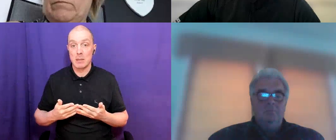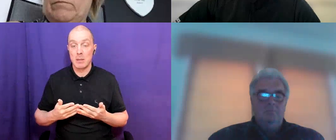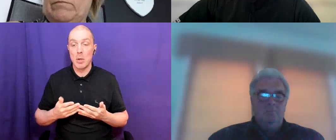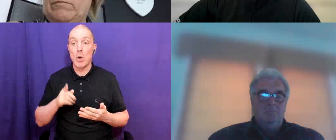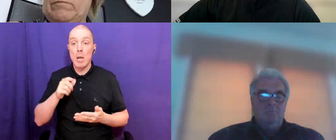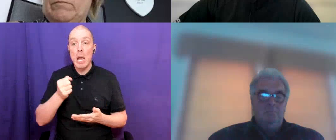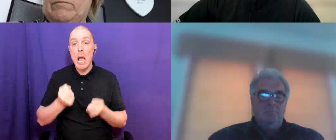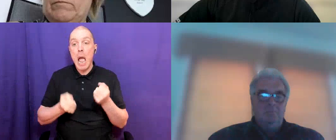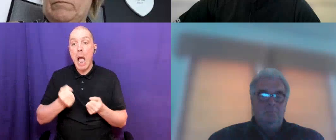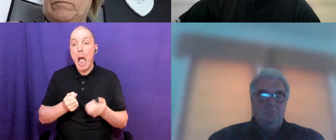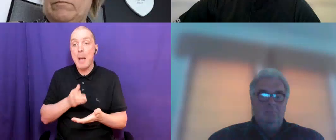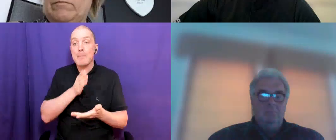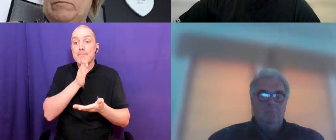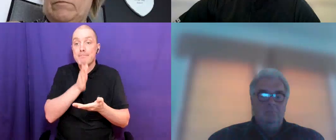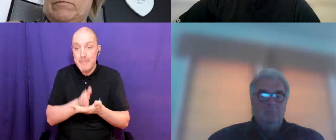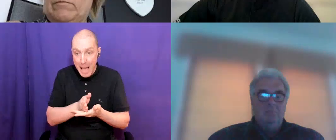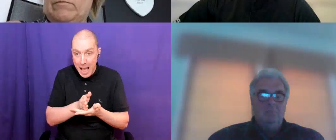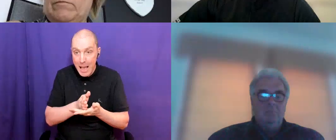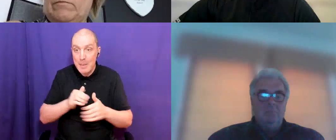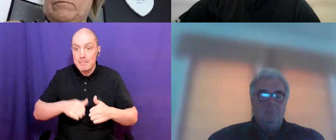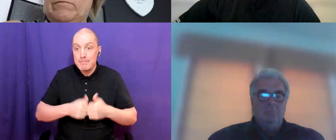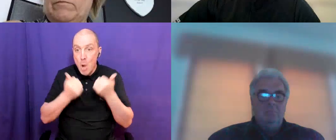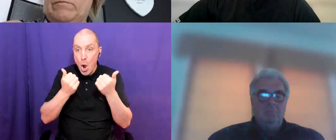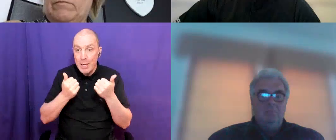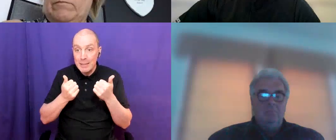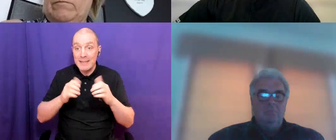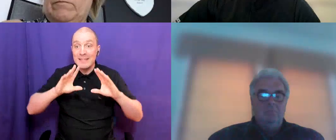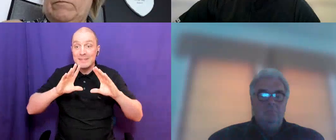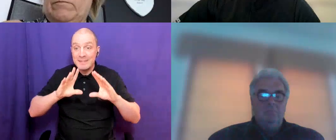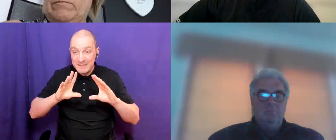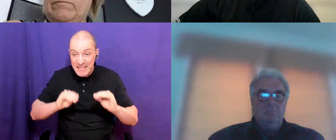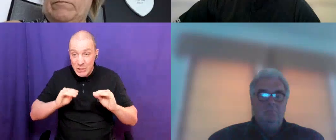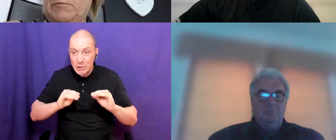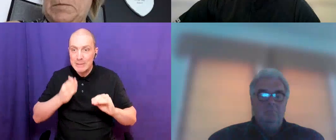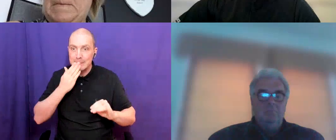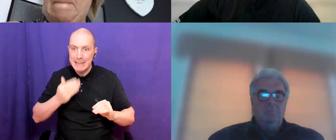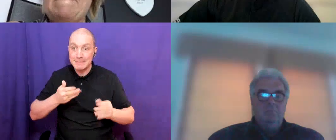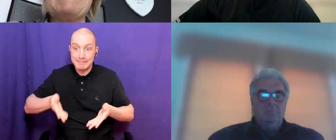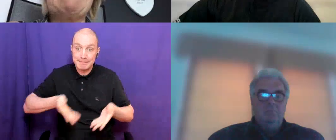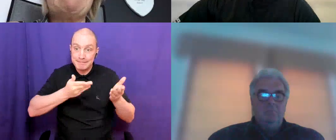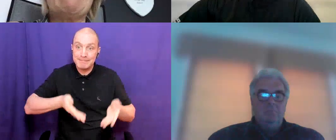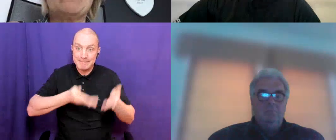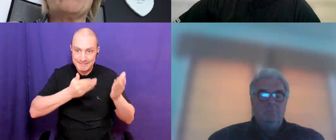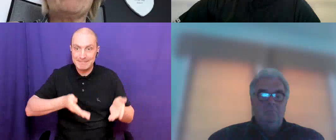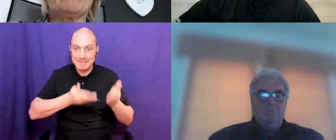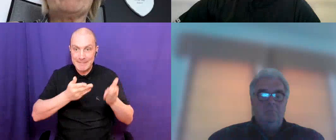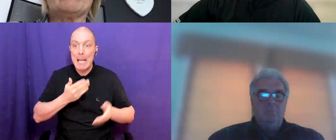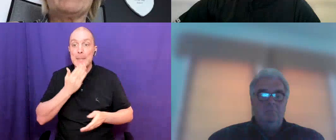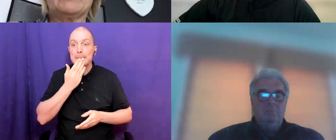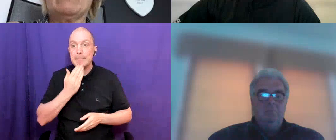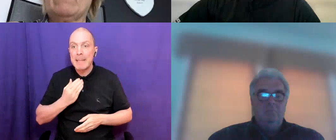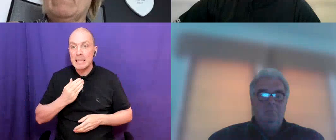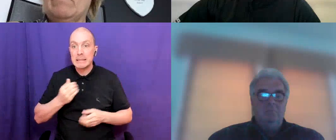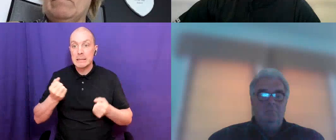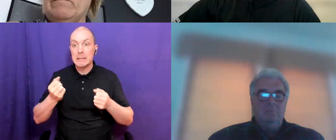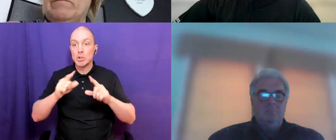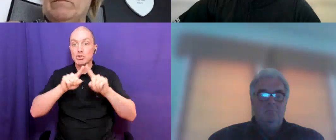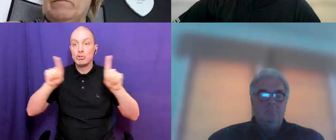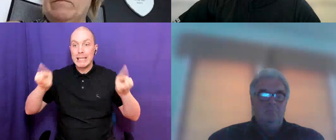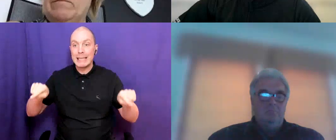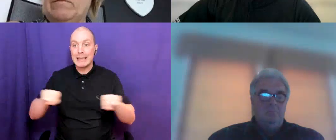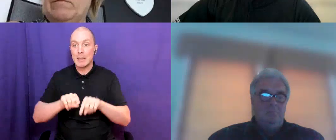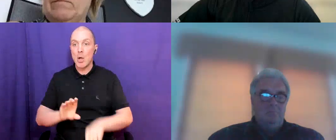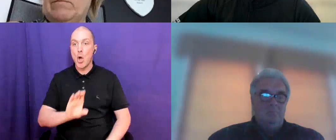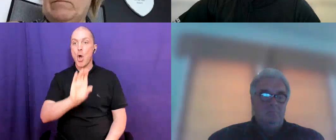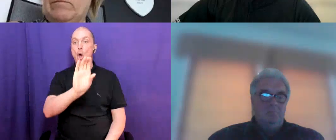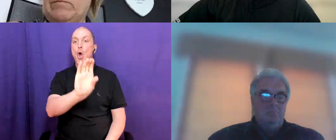if you're part of the morning session. Car parking passes should be displayed on car windscreens on arrival and will be checked by security.